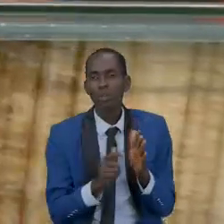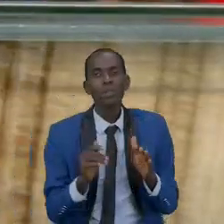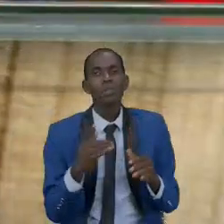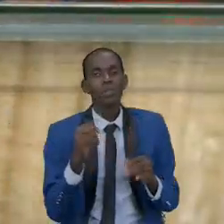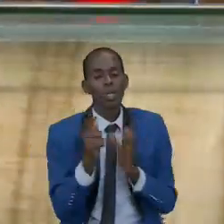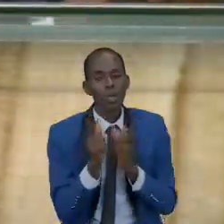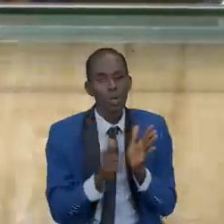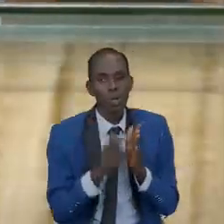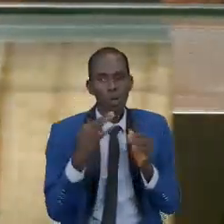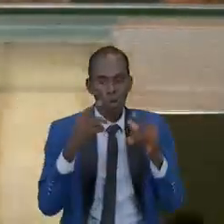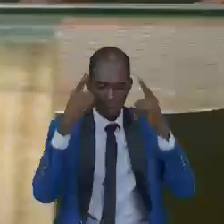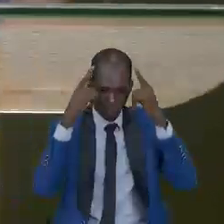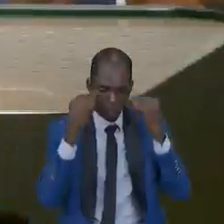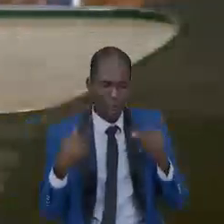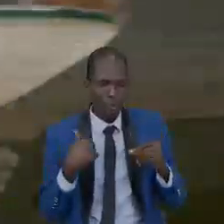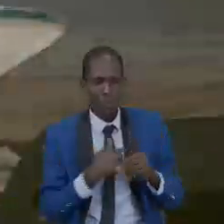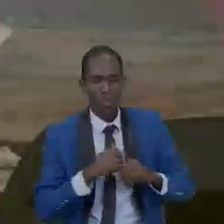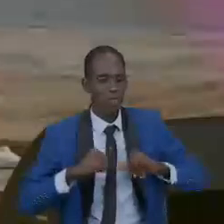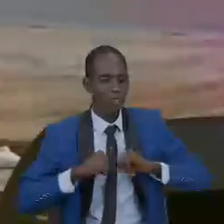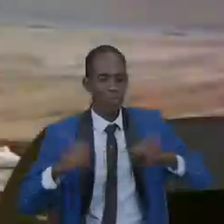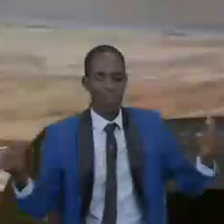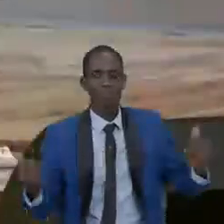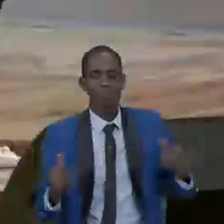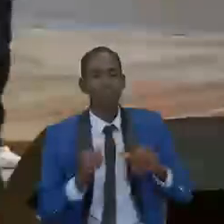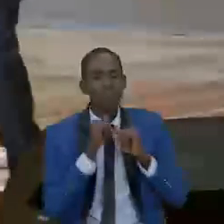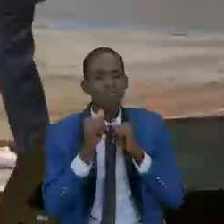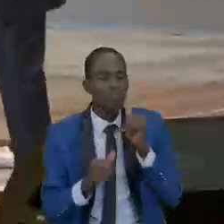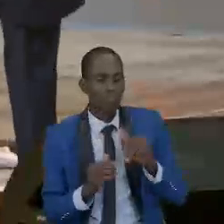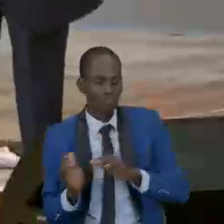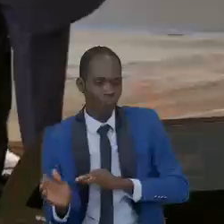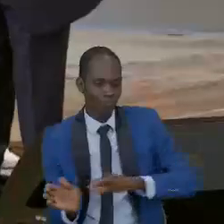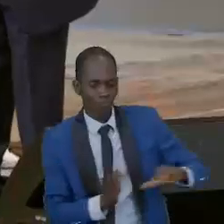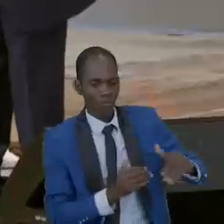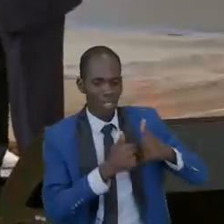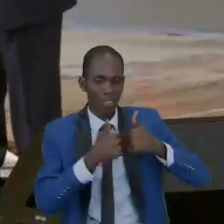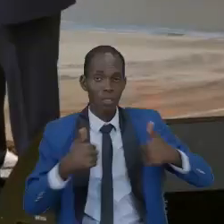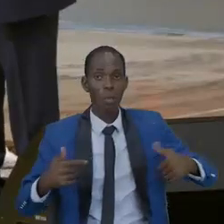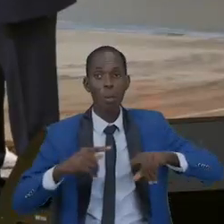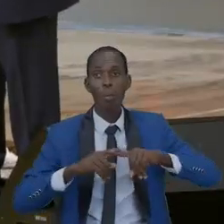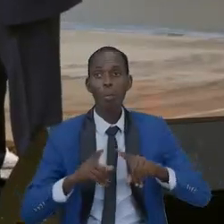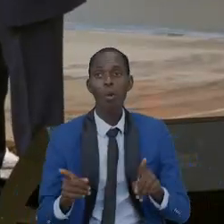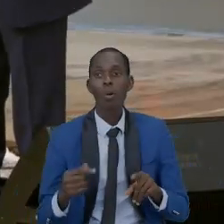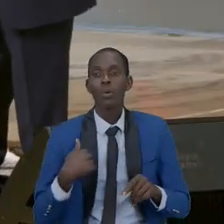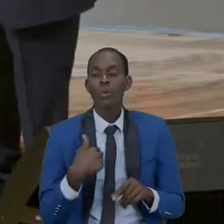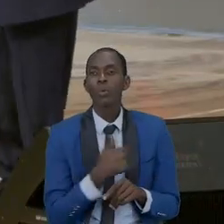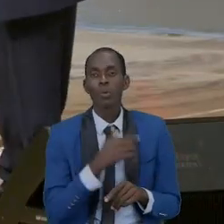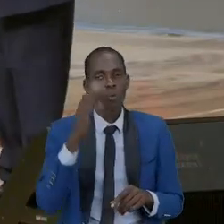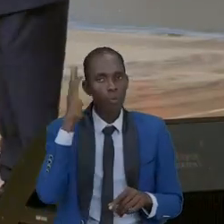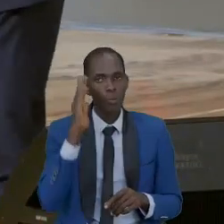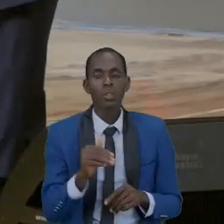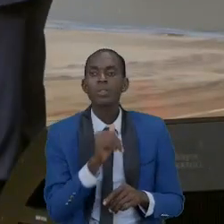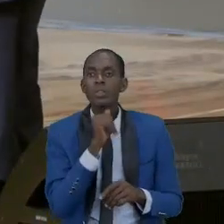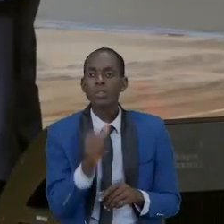Moses, all that we deny, all that we separate from, but we will not indulge in